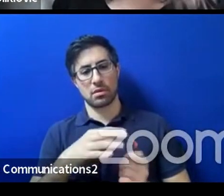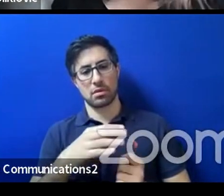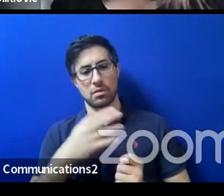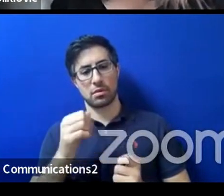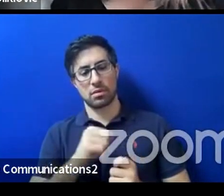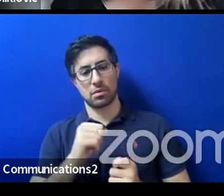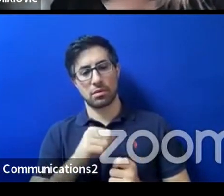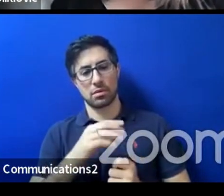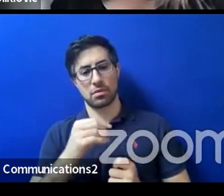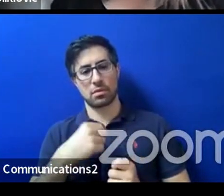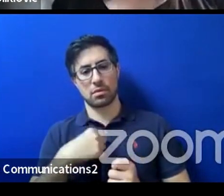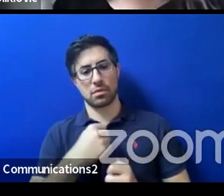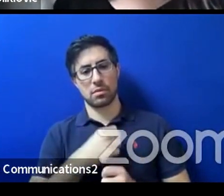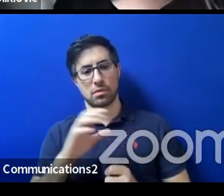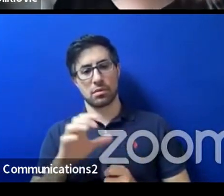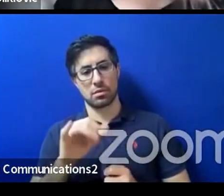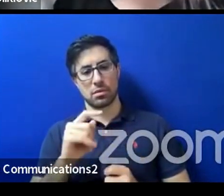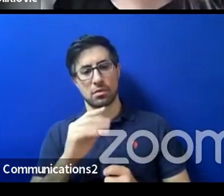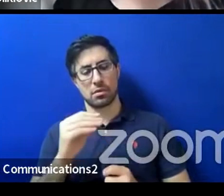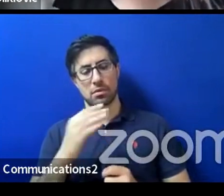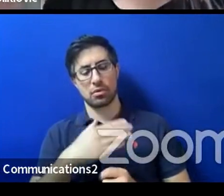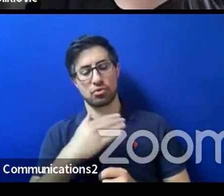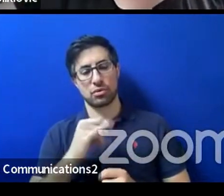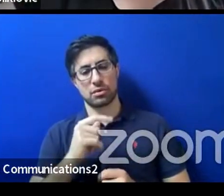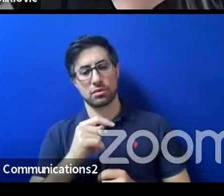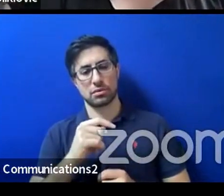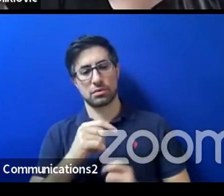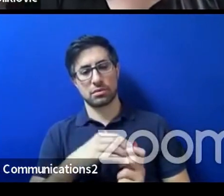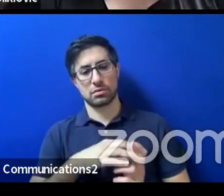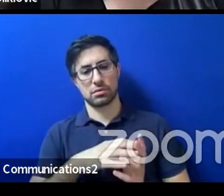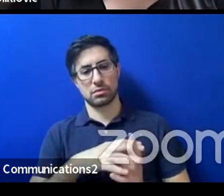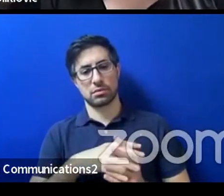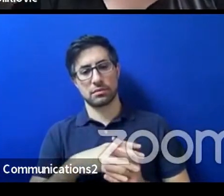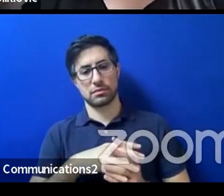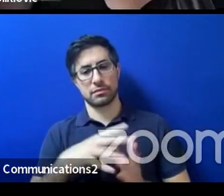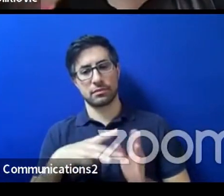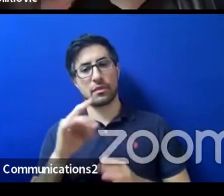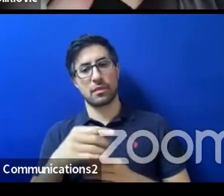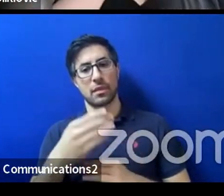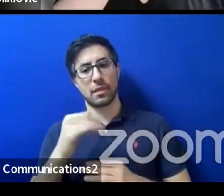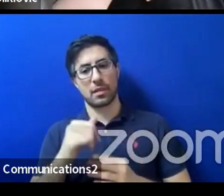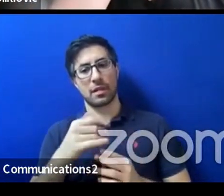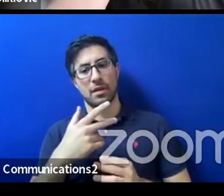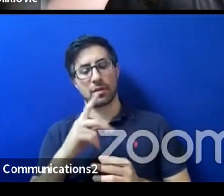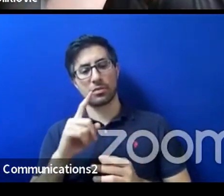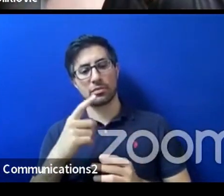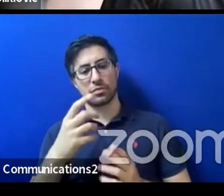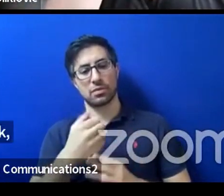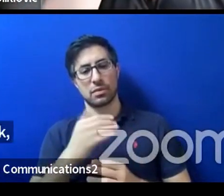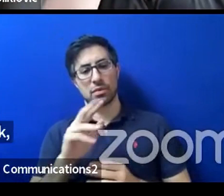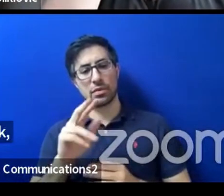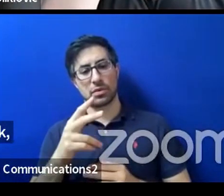love I love doing it and I'm enjoying it. I just found out this morning that we just won our